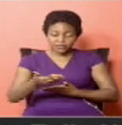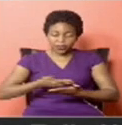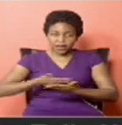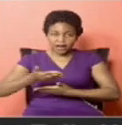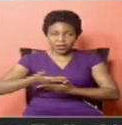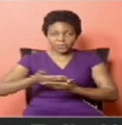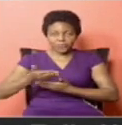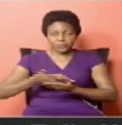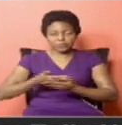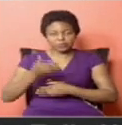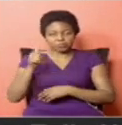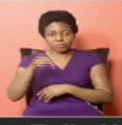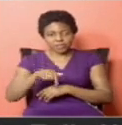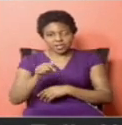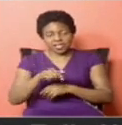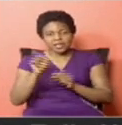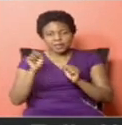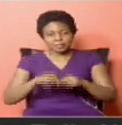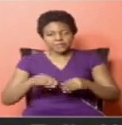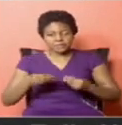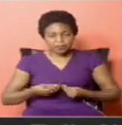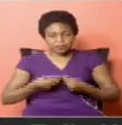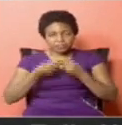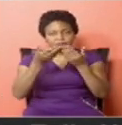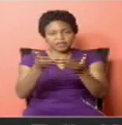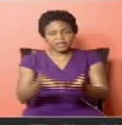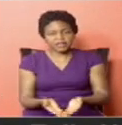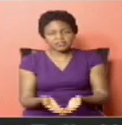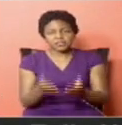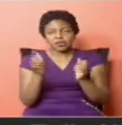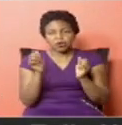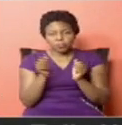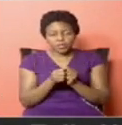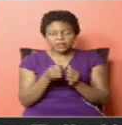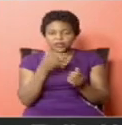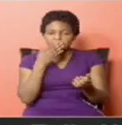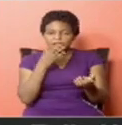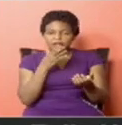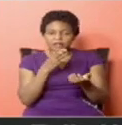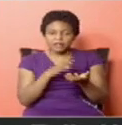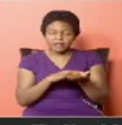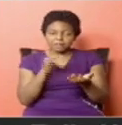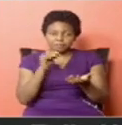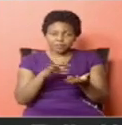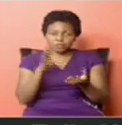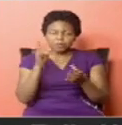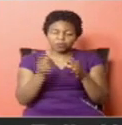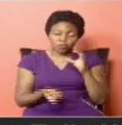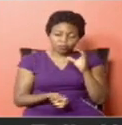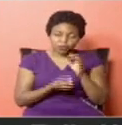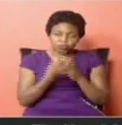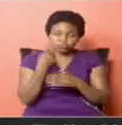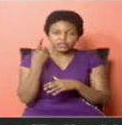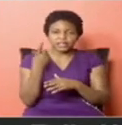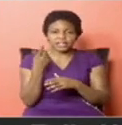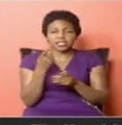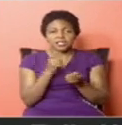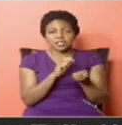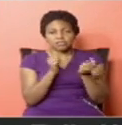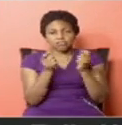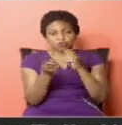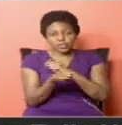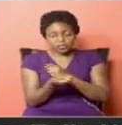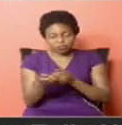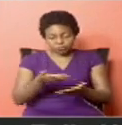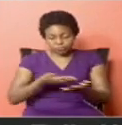therefore, should provide us with an invaluable opportunity to exchange